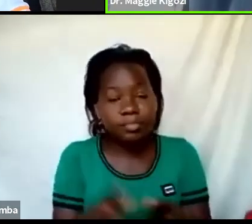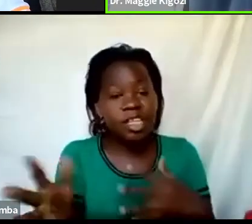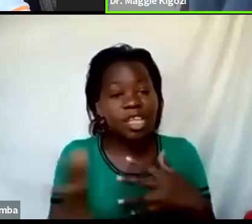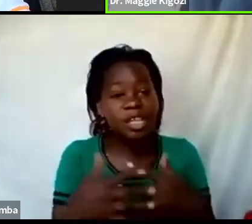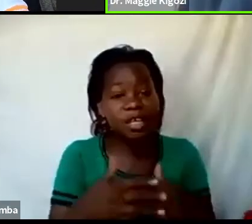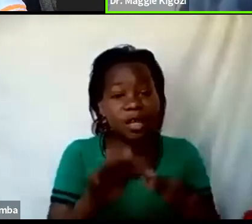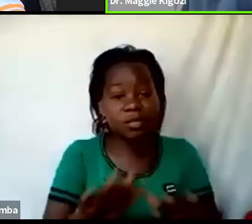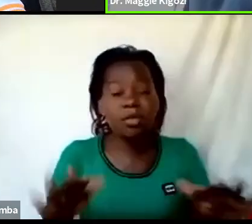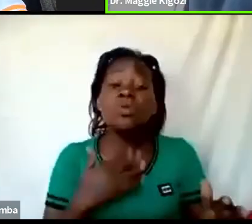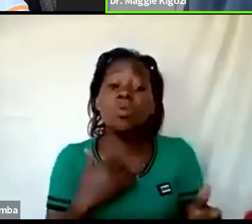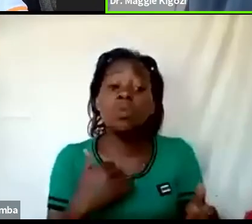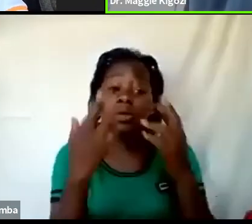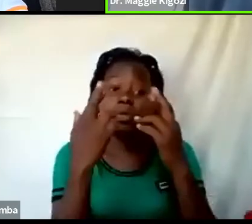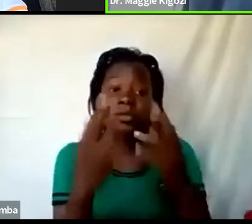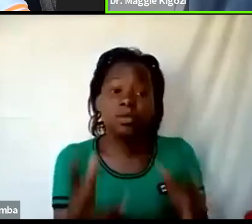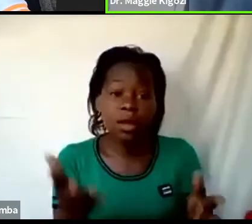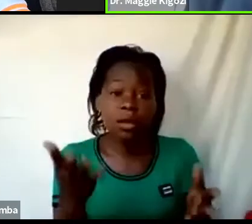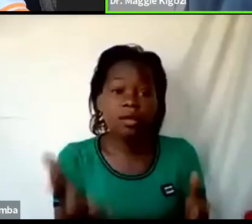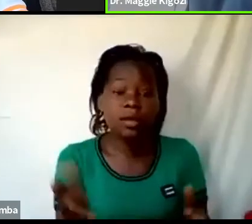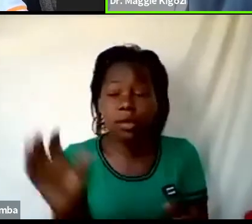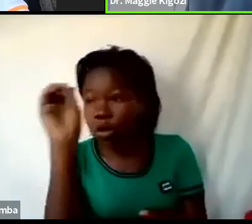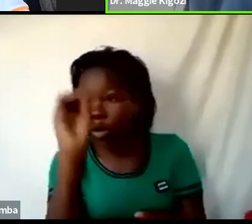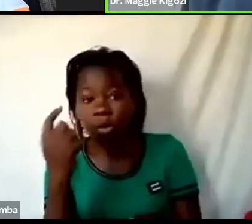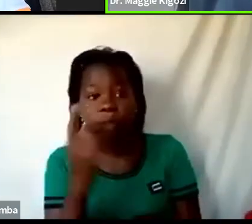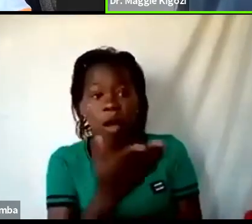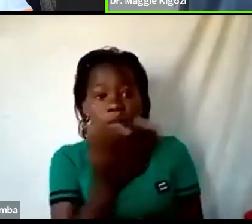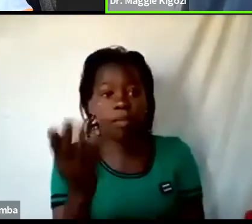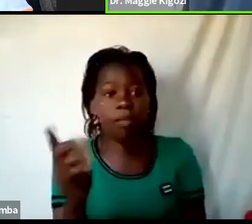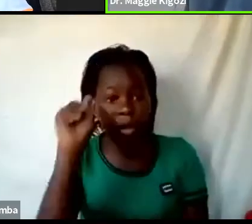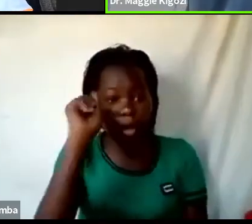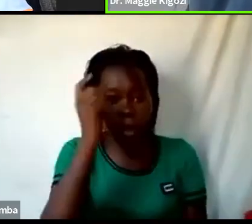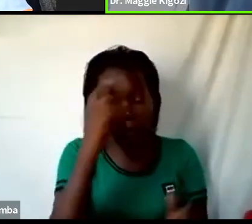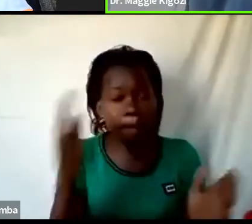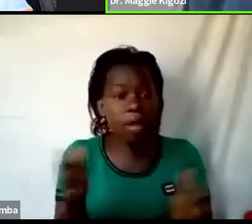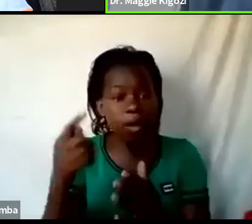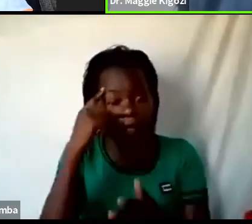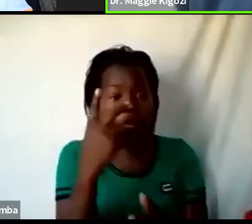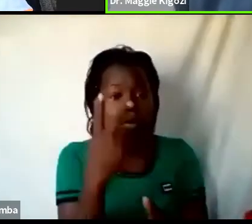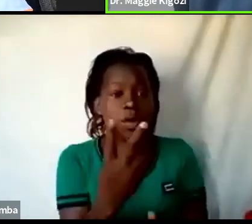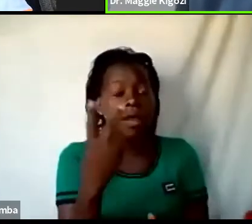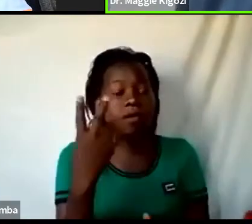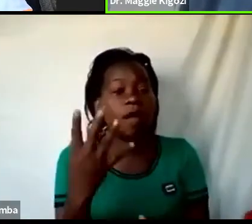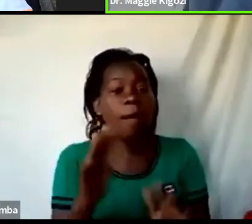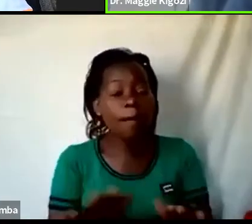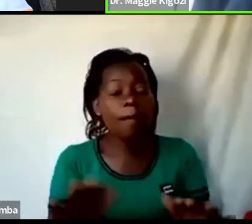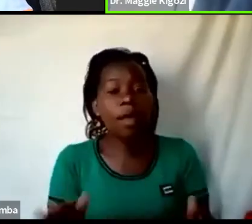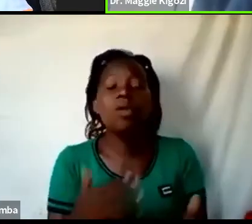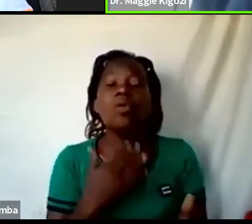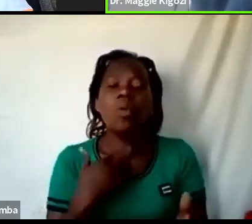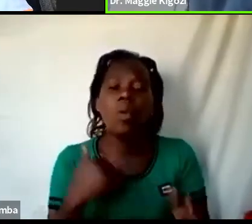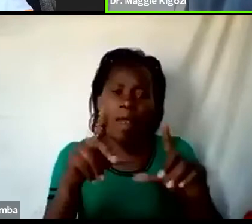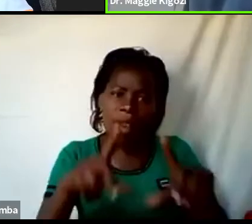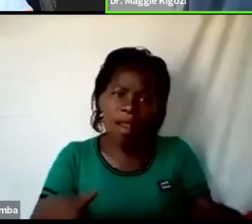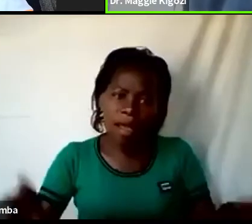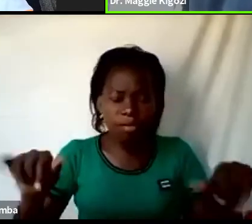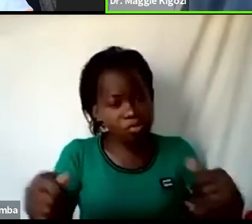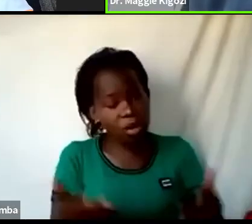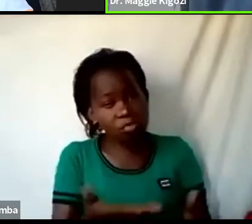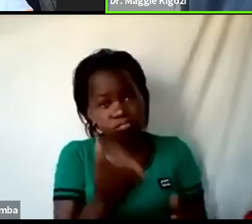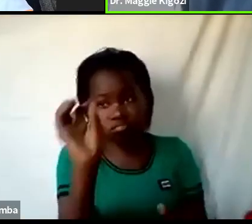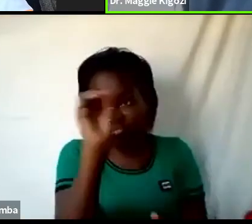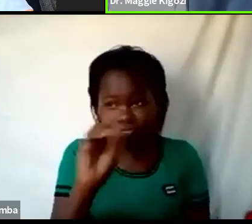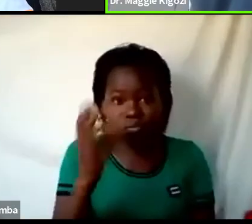start, look for them. Government's planning put 25 parks. You need a piece of land to try that, look at it.